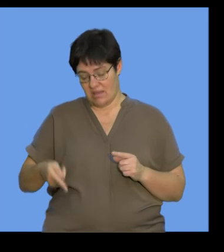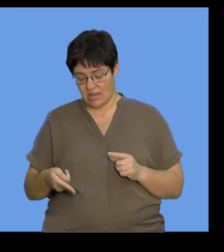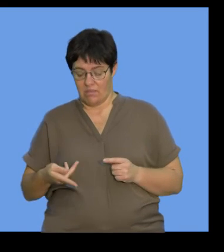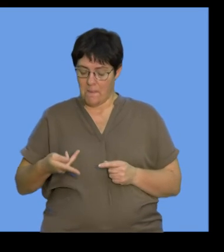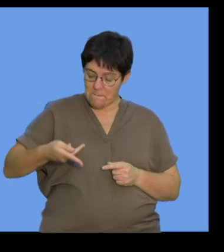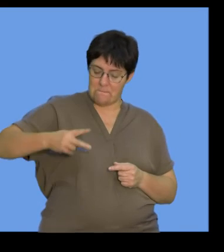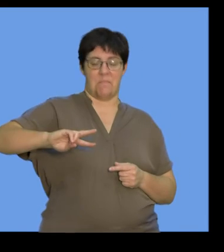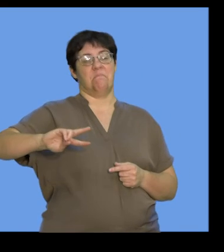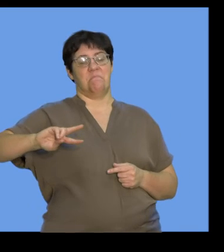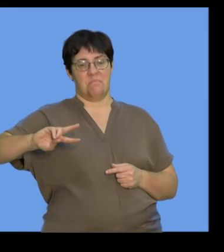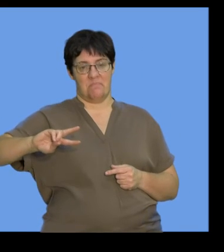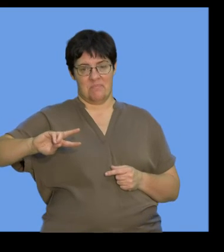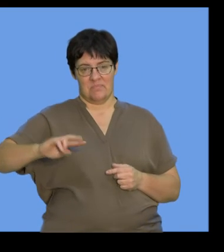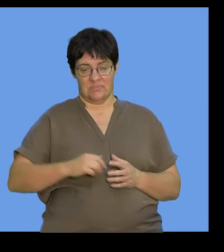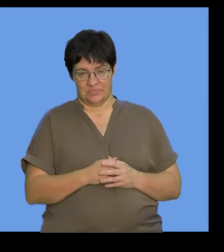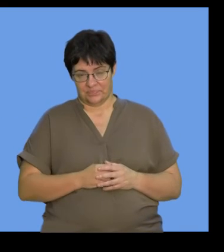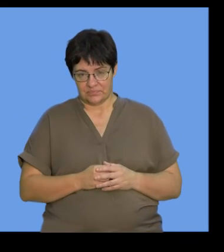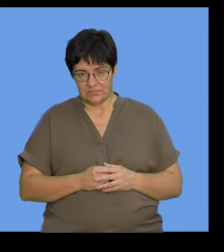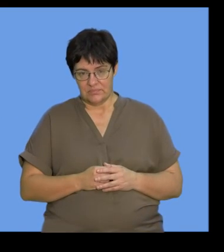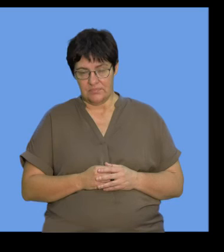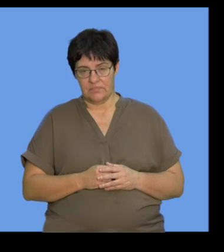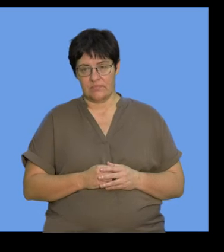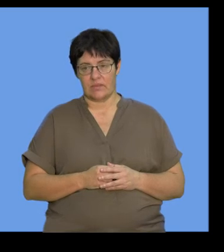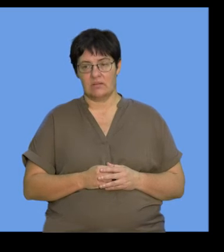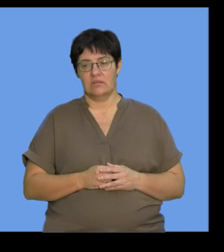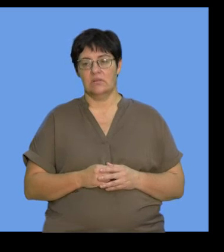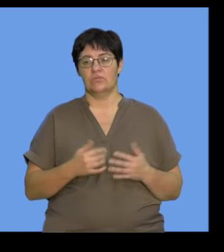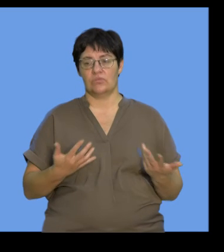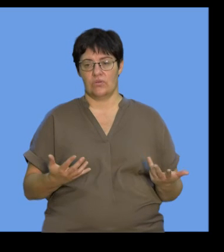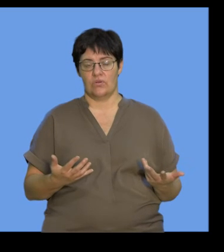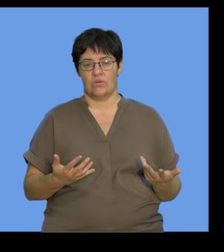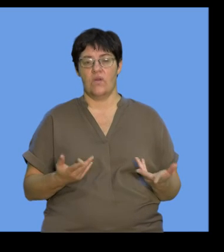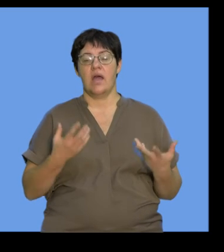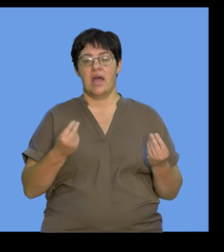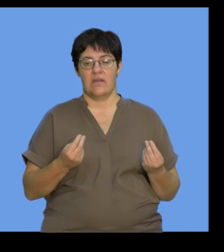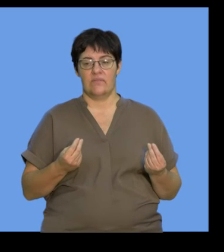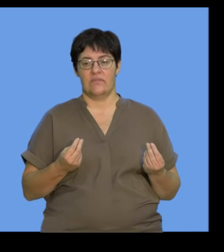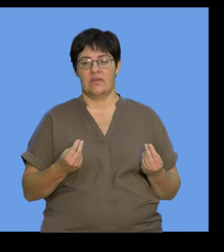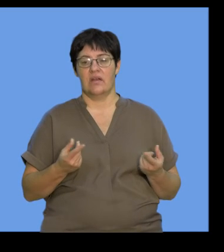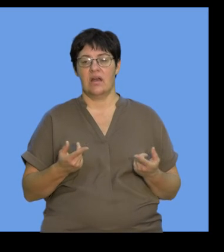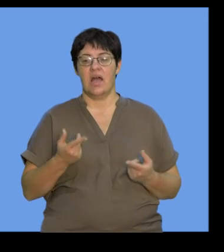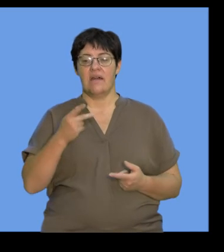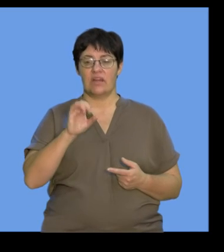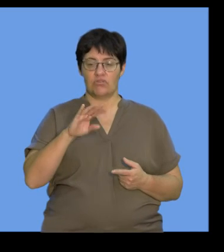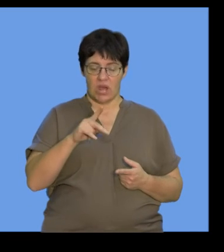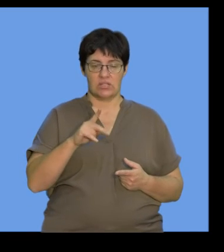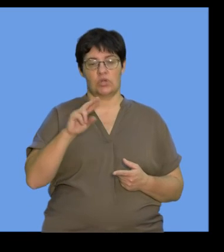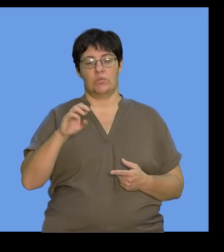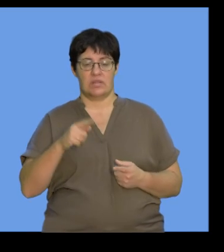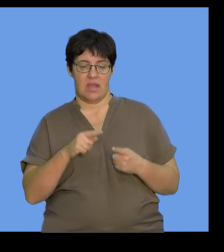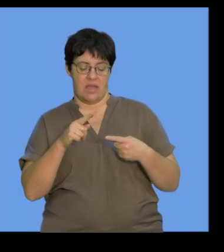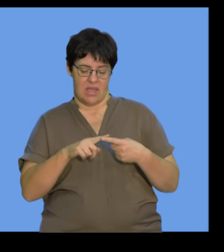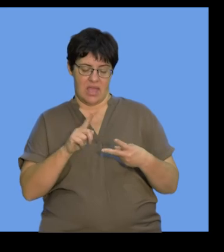numerator becomes the denominator. The denominator becomes the numerator. And then you need to factorize the numerator